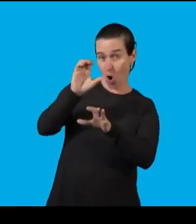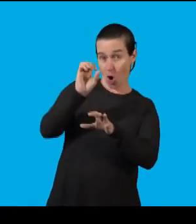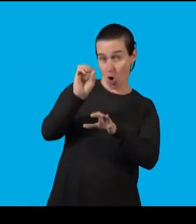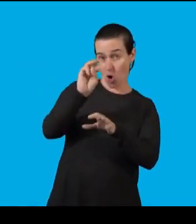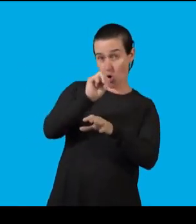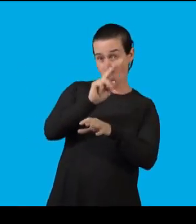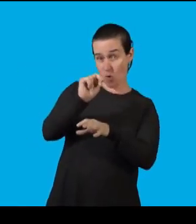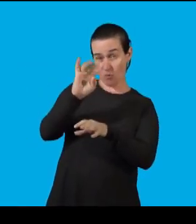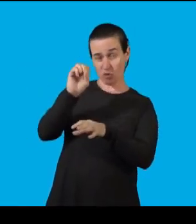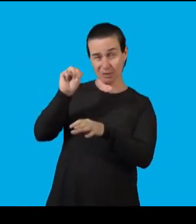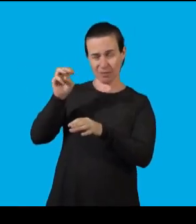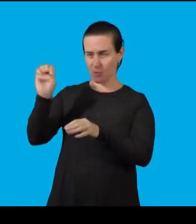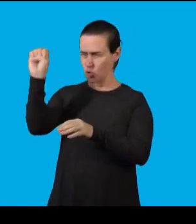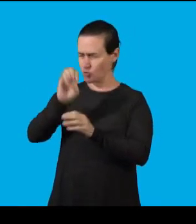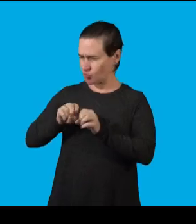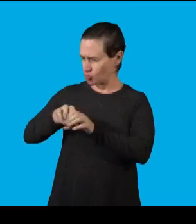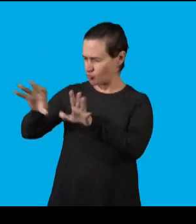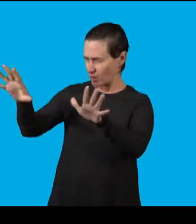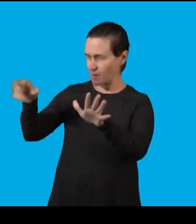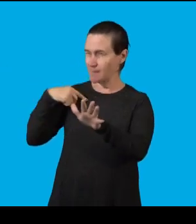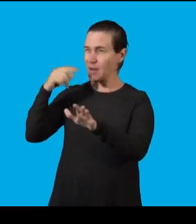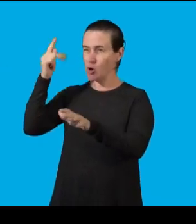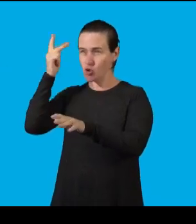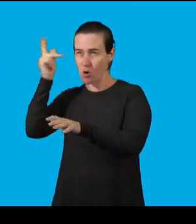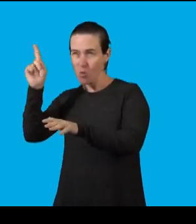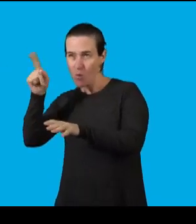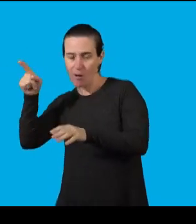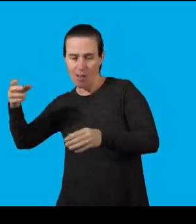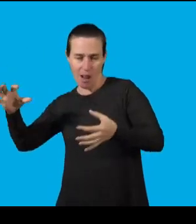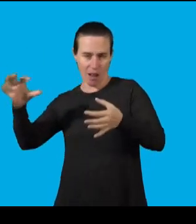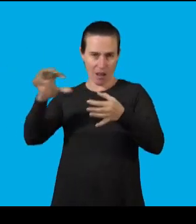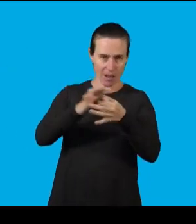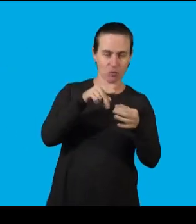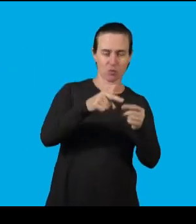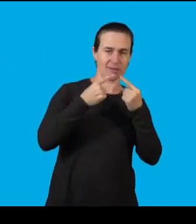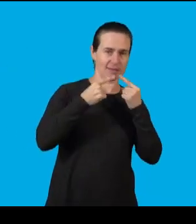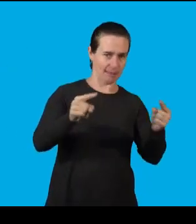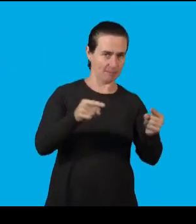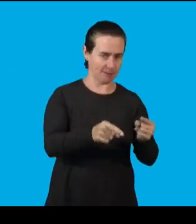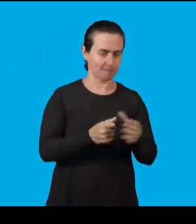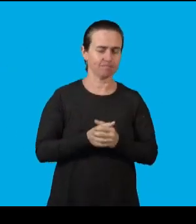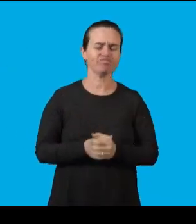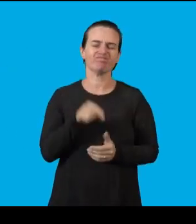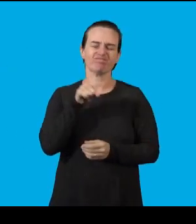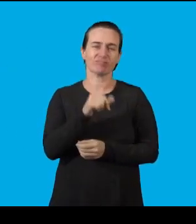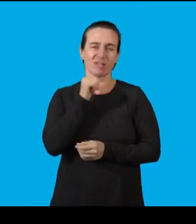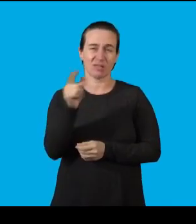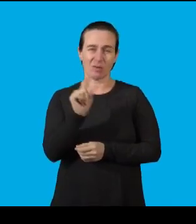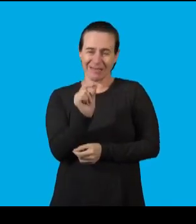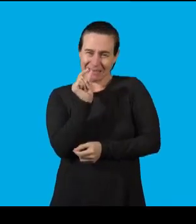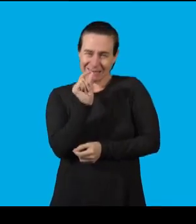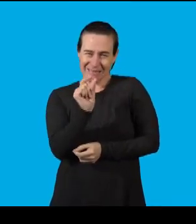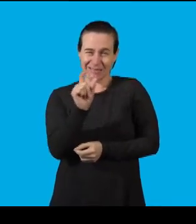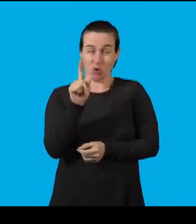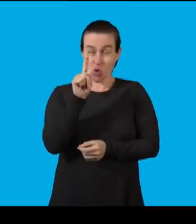of communism to Europe, and then you link the statement to that. So if you look at the source, it says,